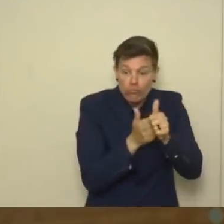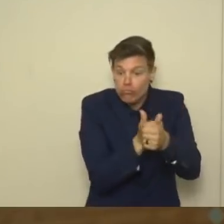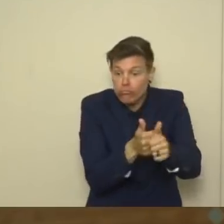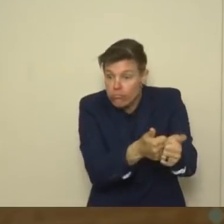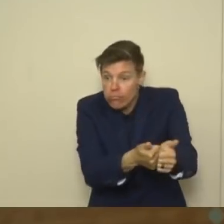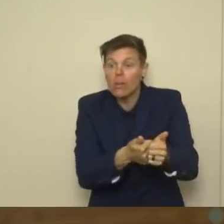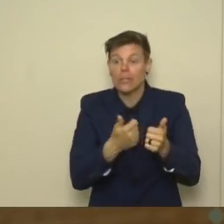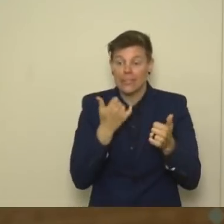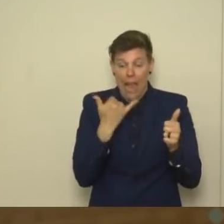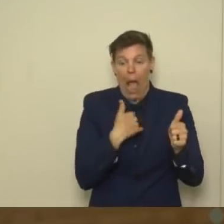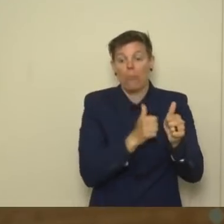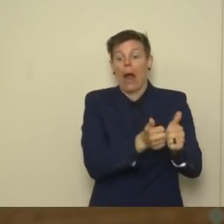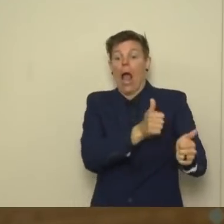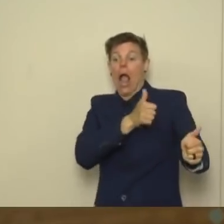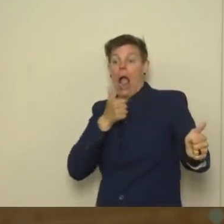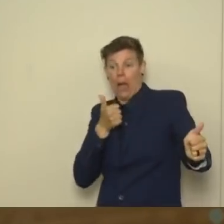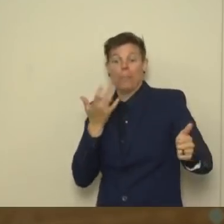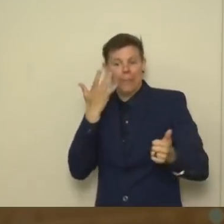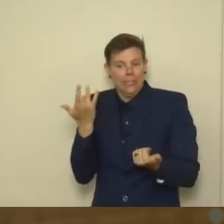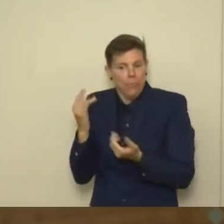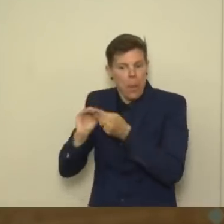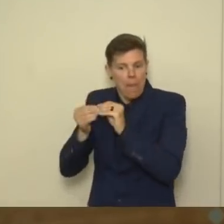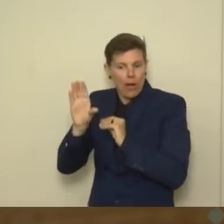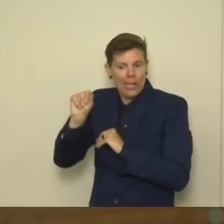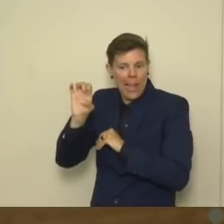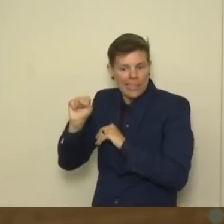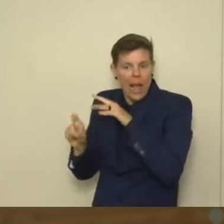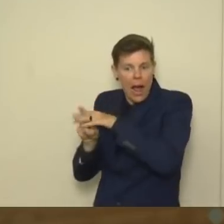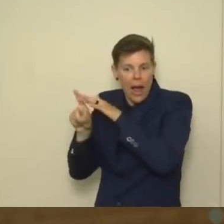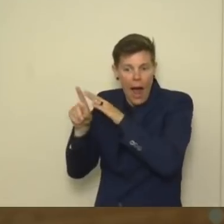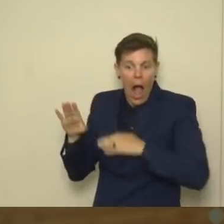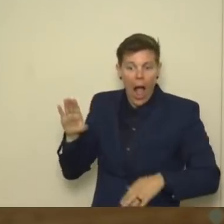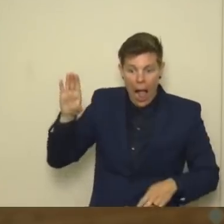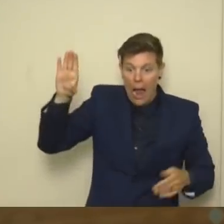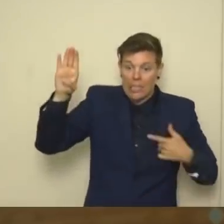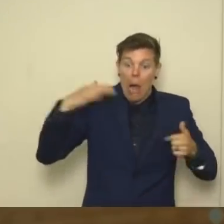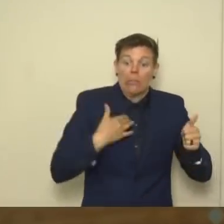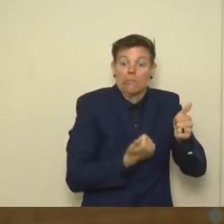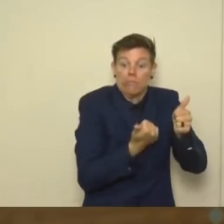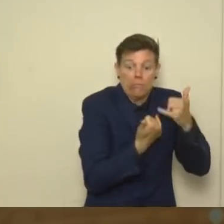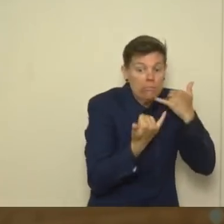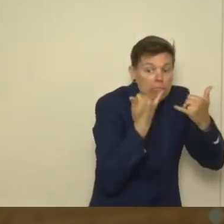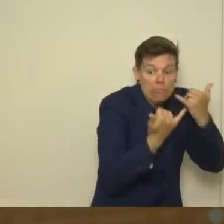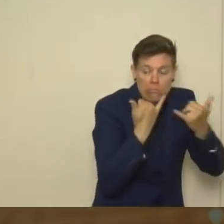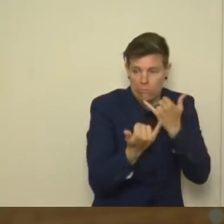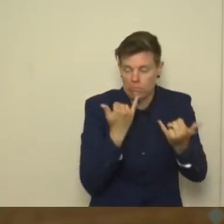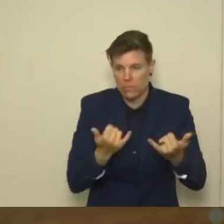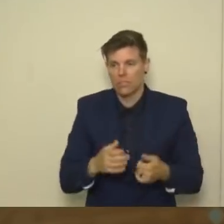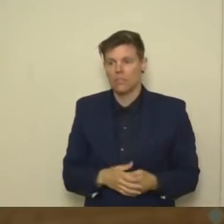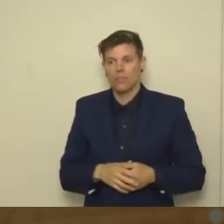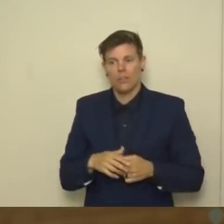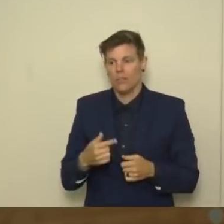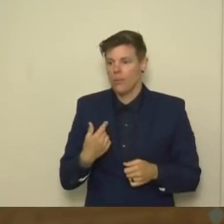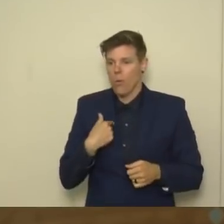they're all connected. And we don't just use one criteria for anything. We use all